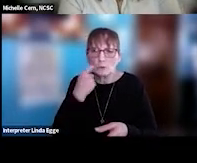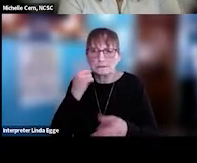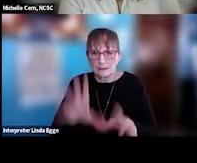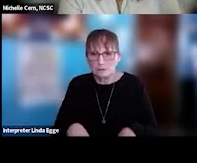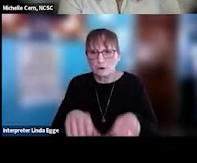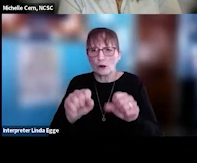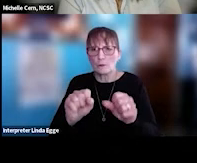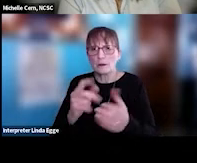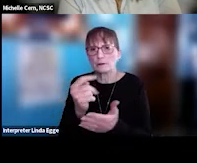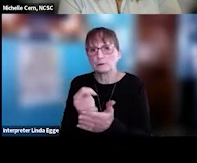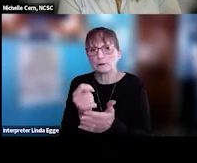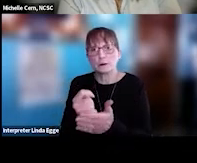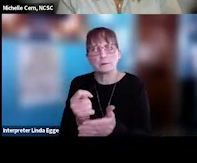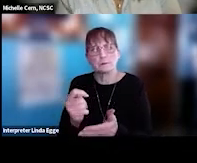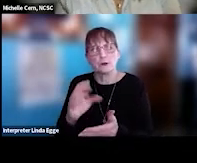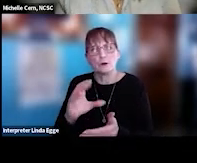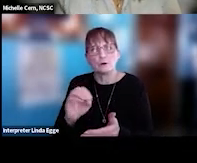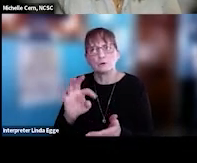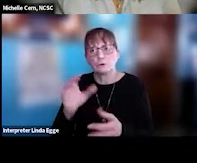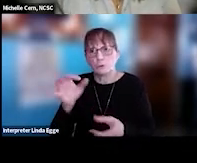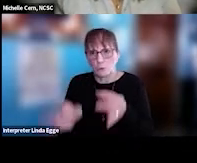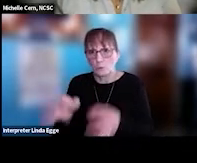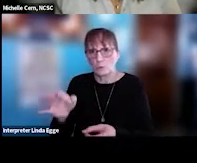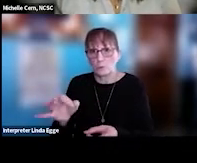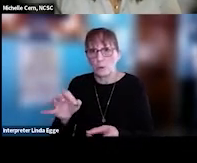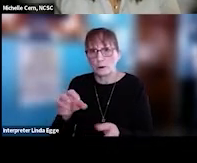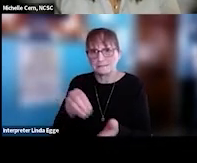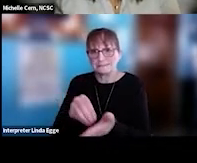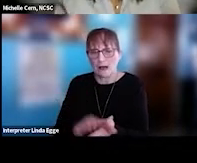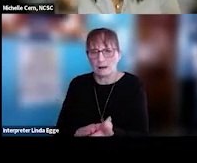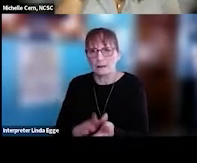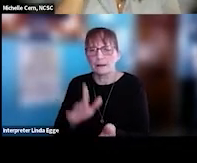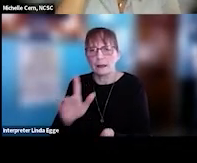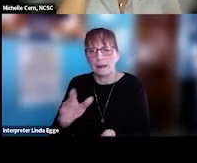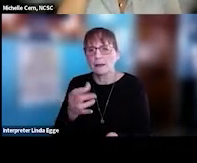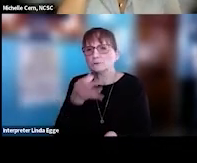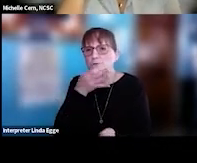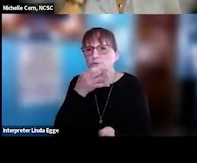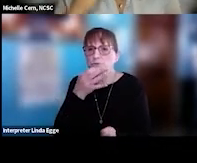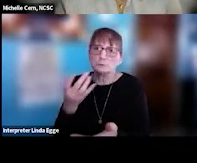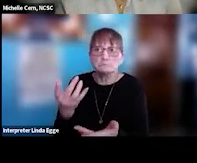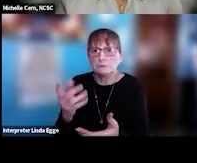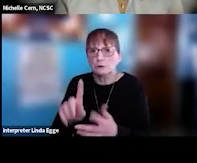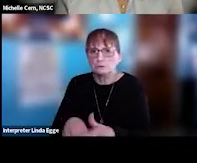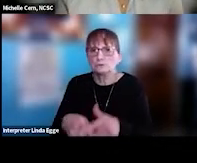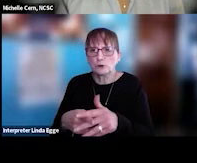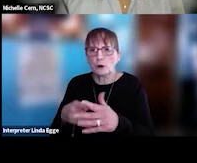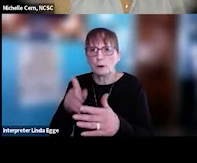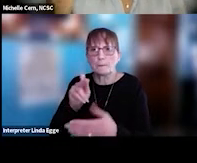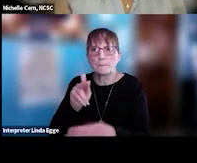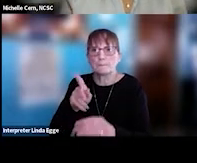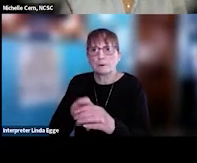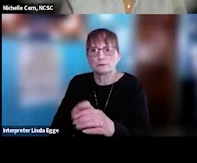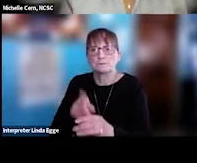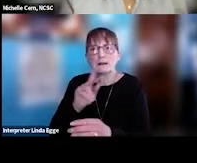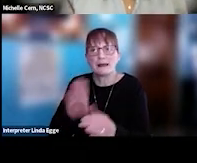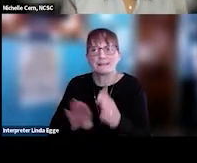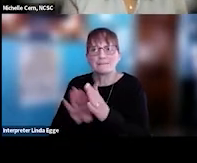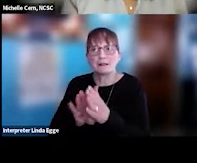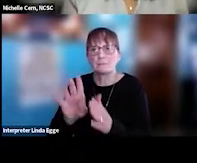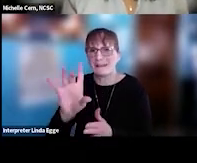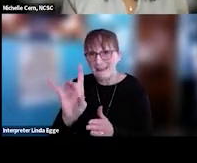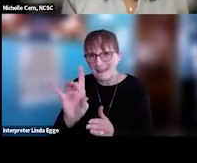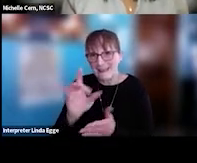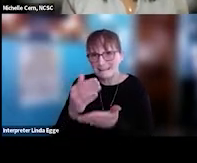treatment court docket or who were soon to be anticipating taking over a treatment court docket, and developed 8